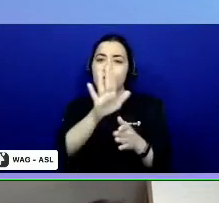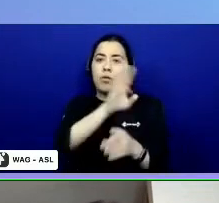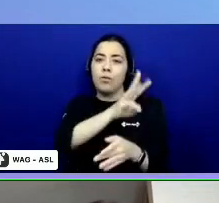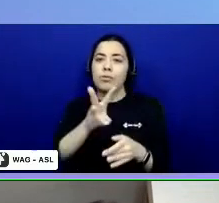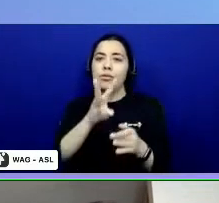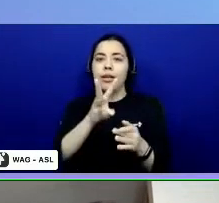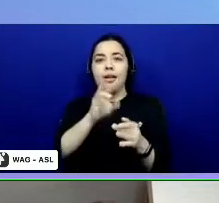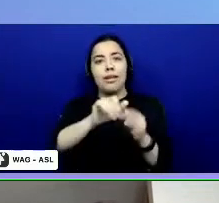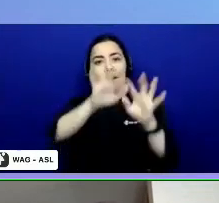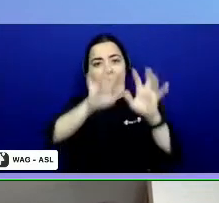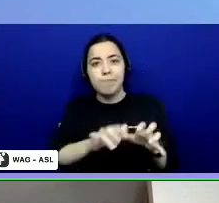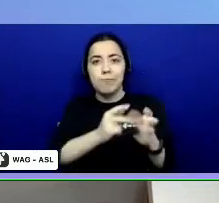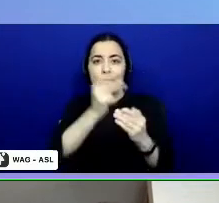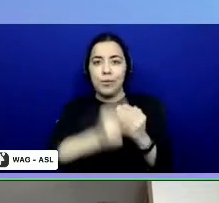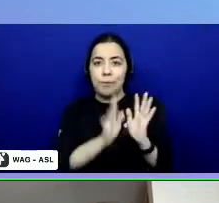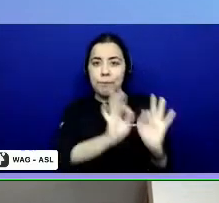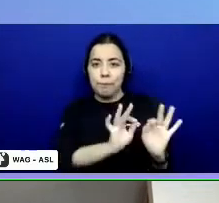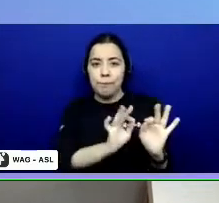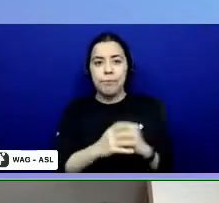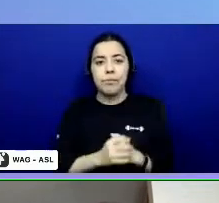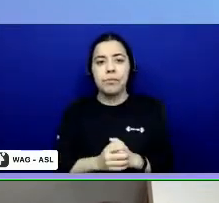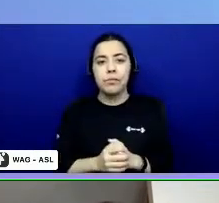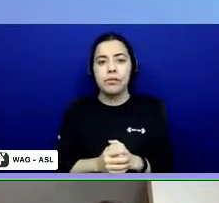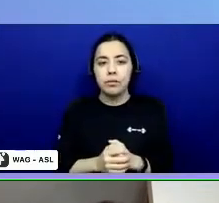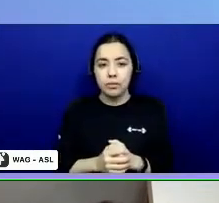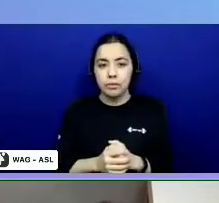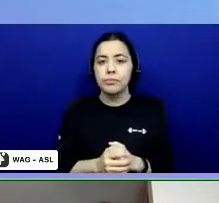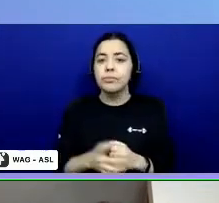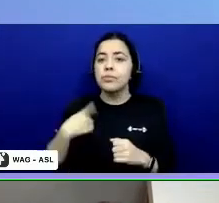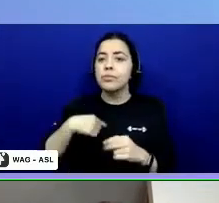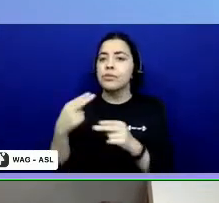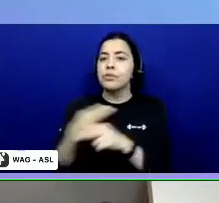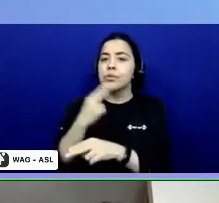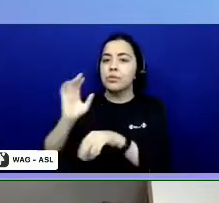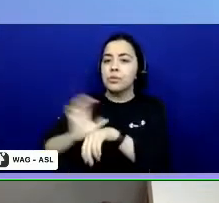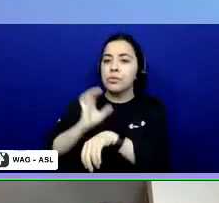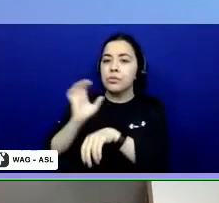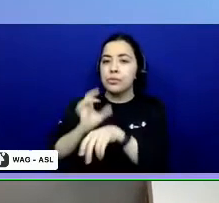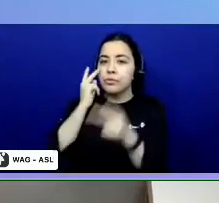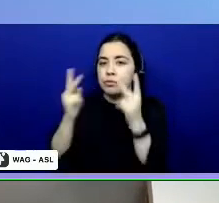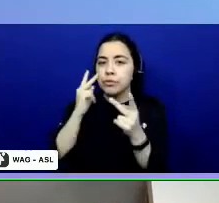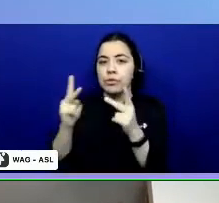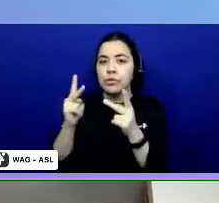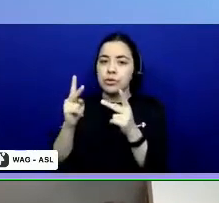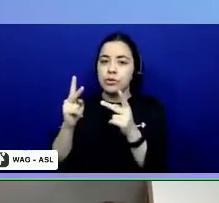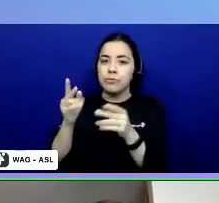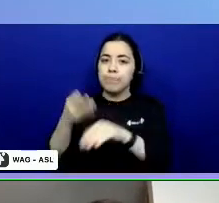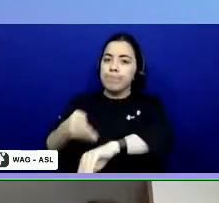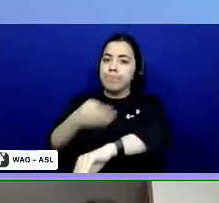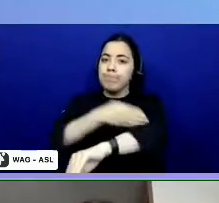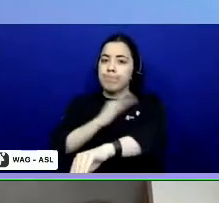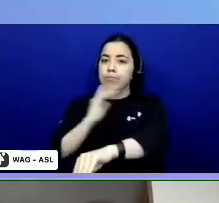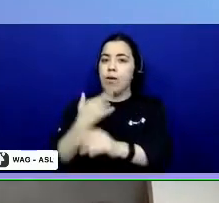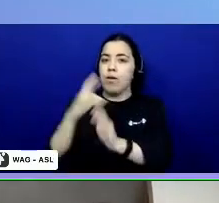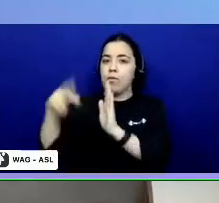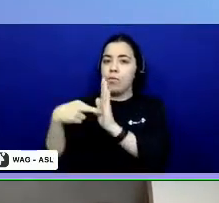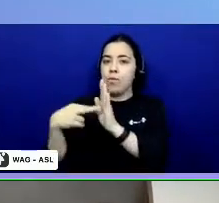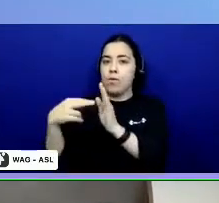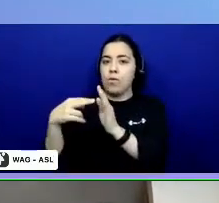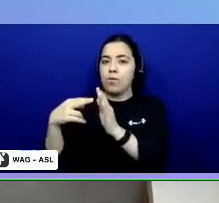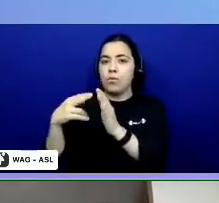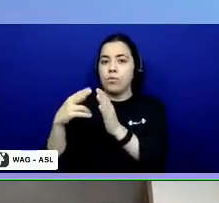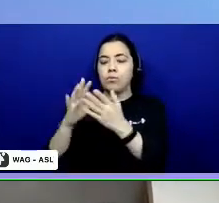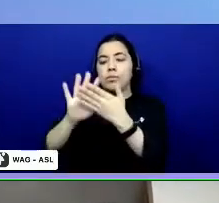vision to tackle this semantic role problem. Our machine learning models actually look at a web page